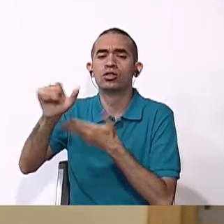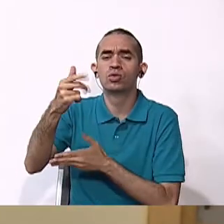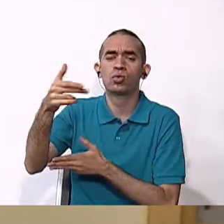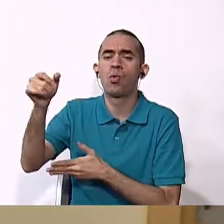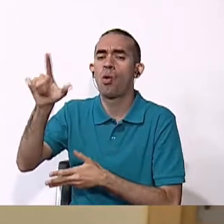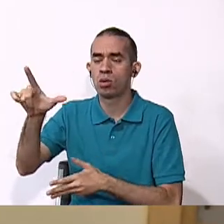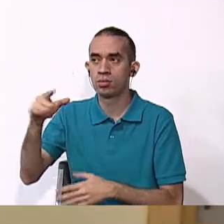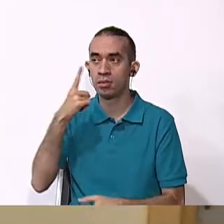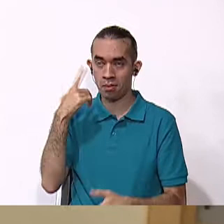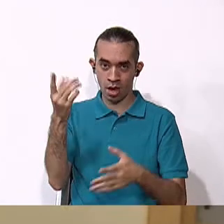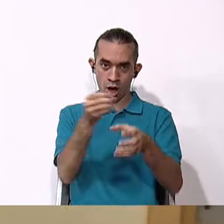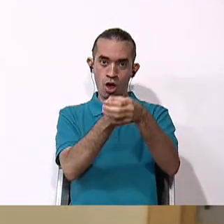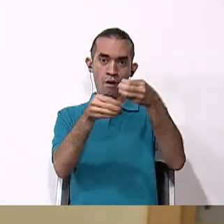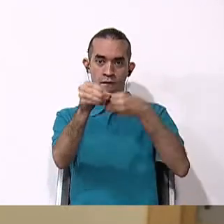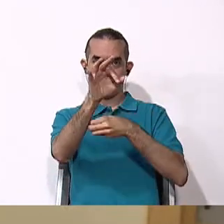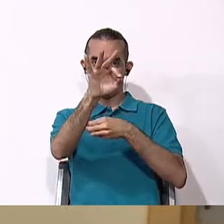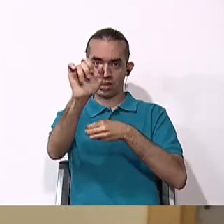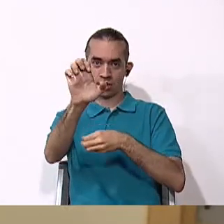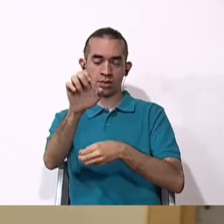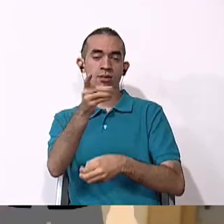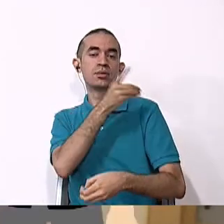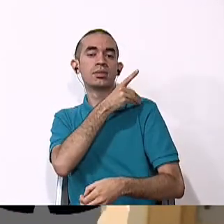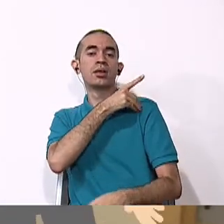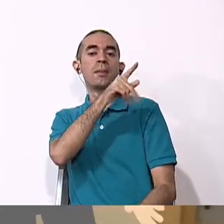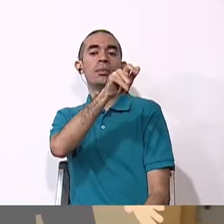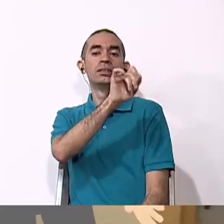This is the principal's office.